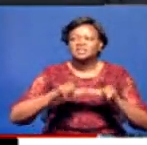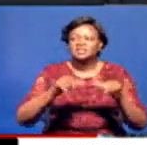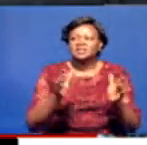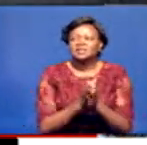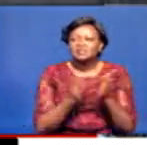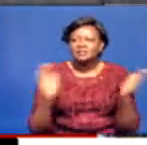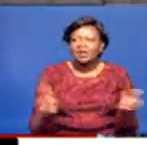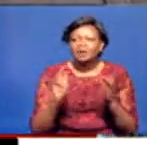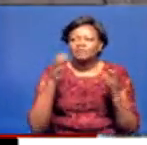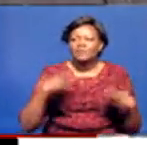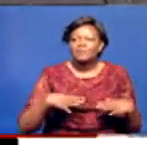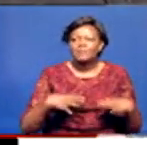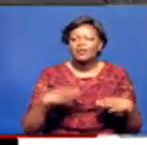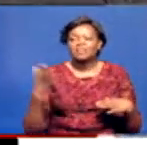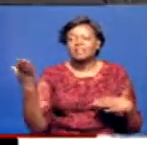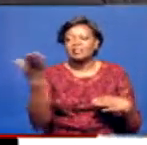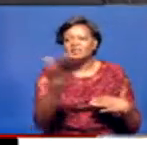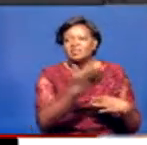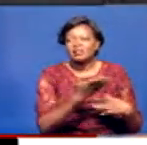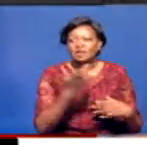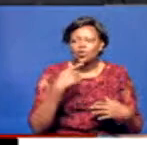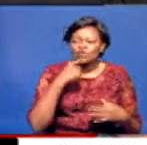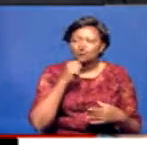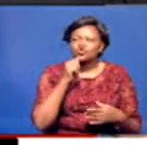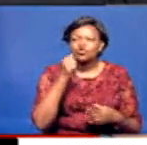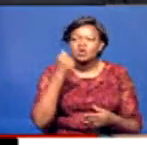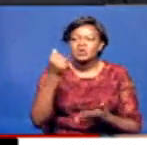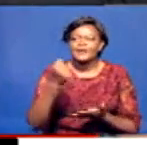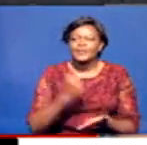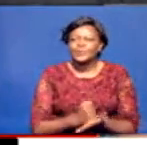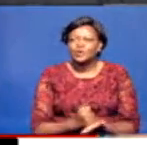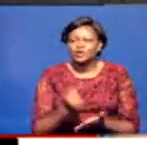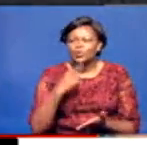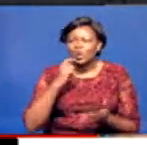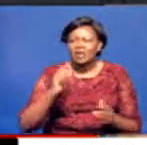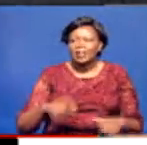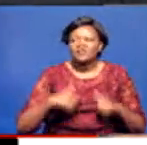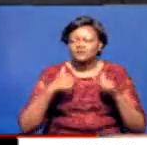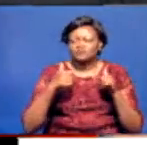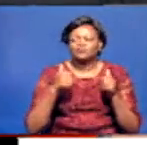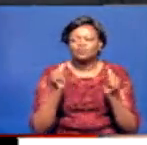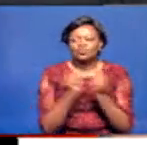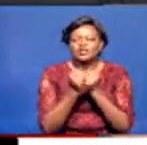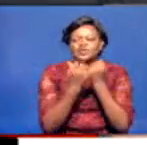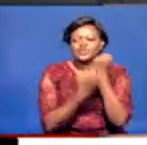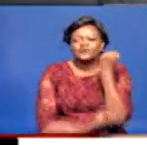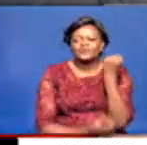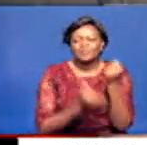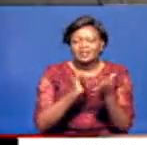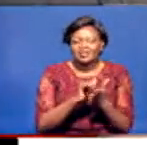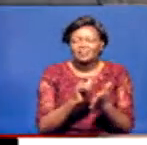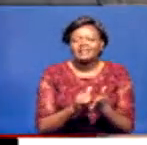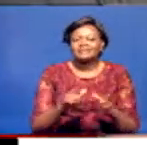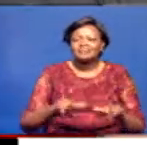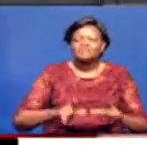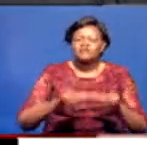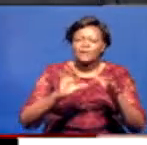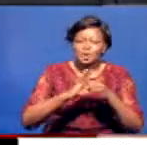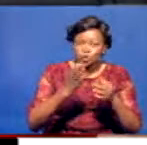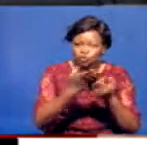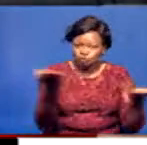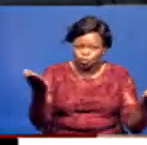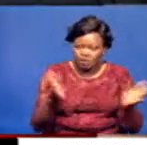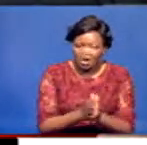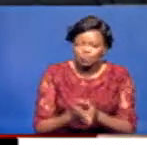the Kenyans out there who are unemployed, who live below the poverty line, that this certificate is yours and we are